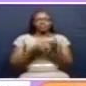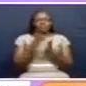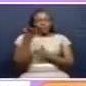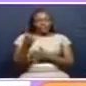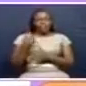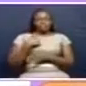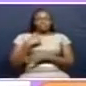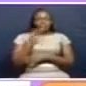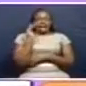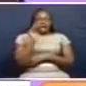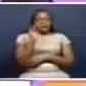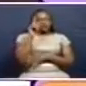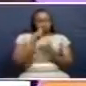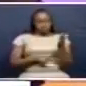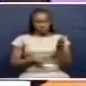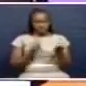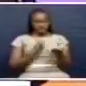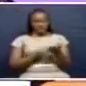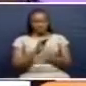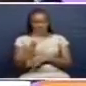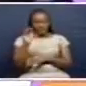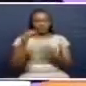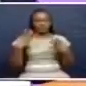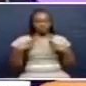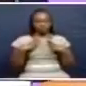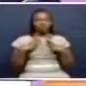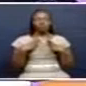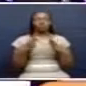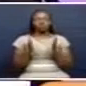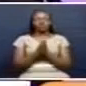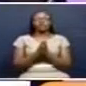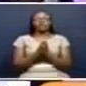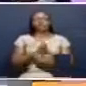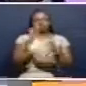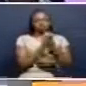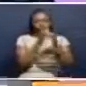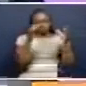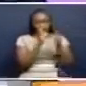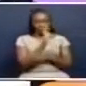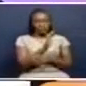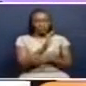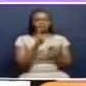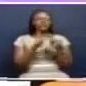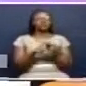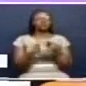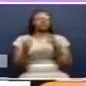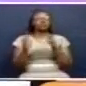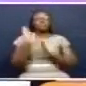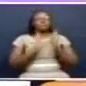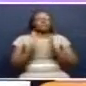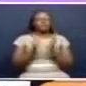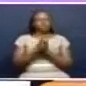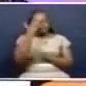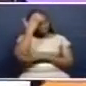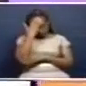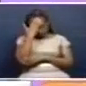for Murkomen and the winning his team to conduct themselves with a lot of humility. I also ask my